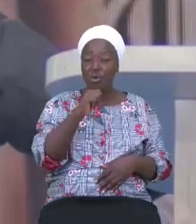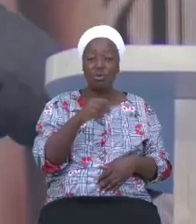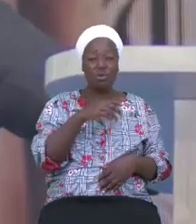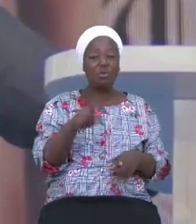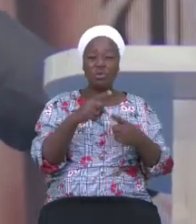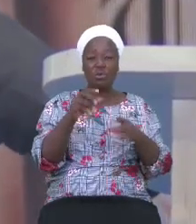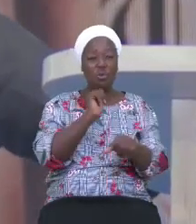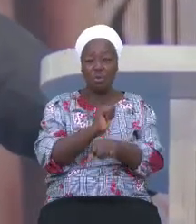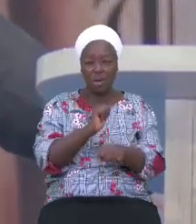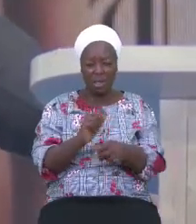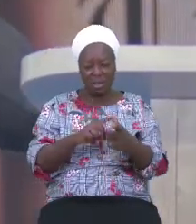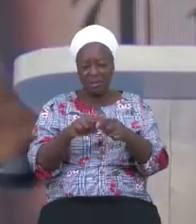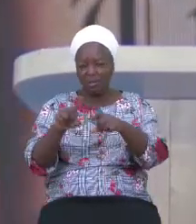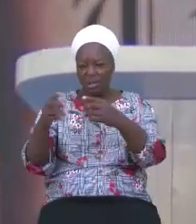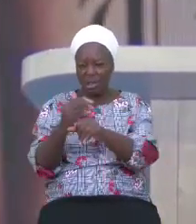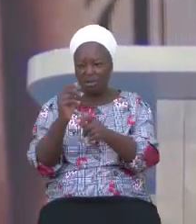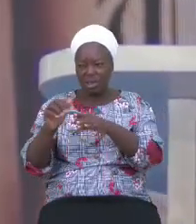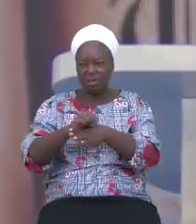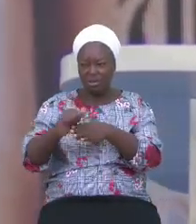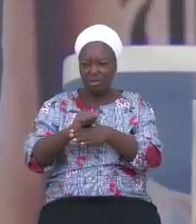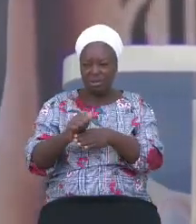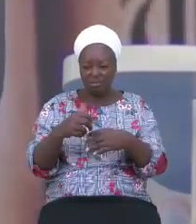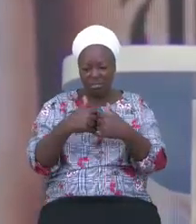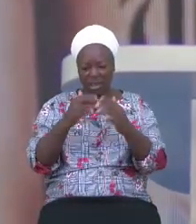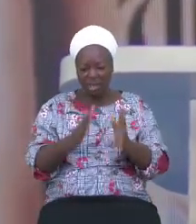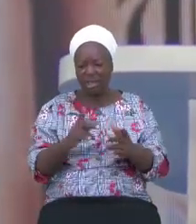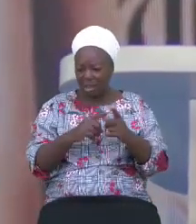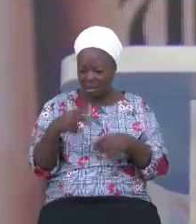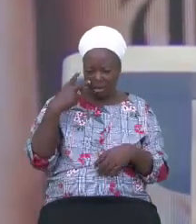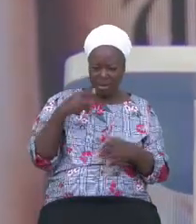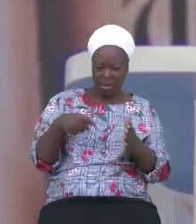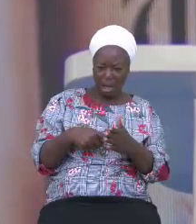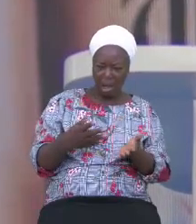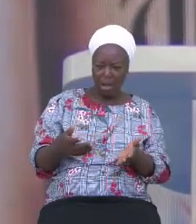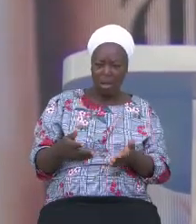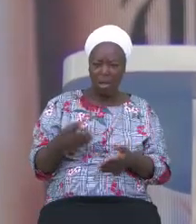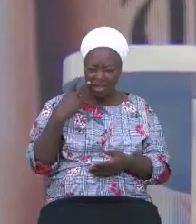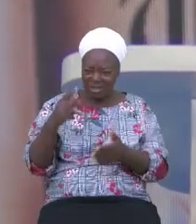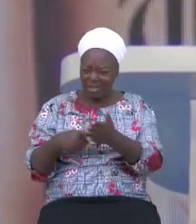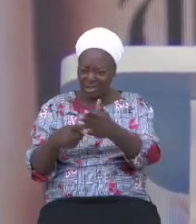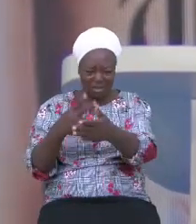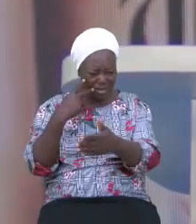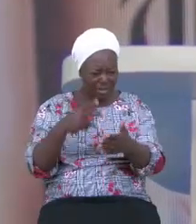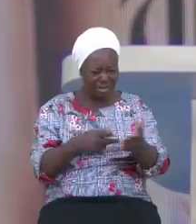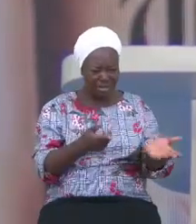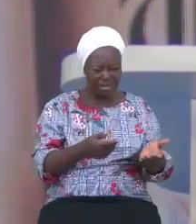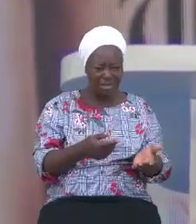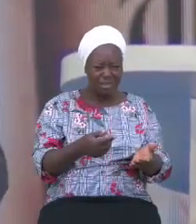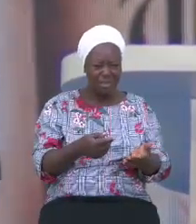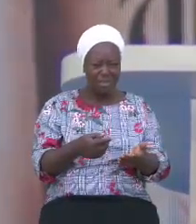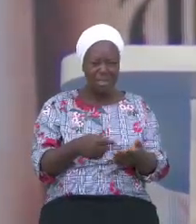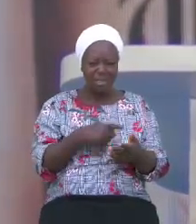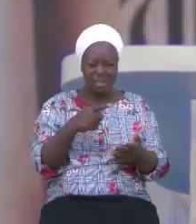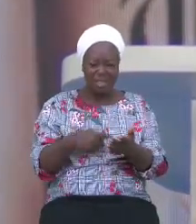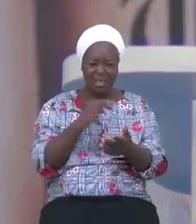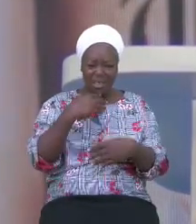the trained mechanic, and he looks at this and he says, look at this side and look at made in,